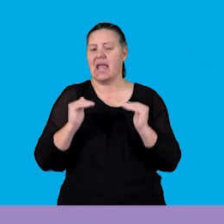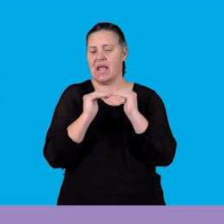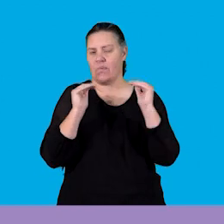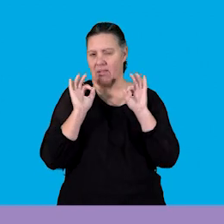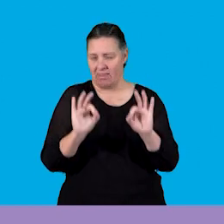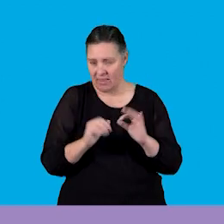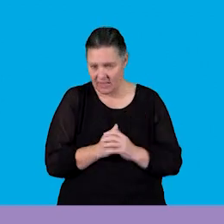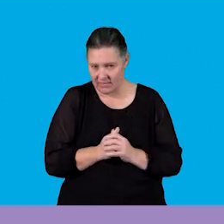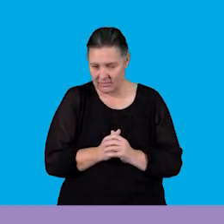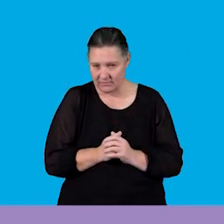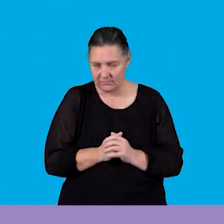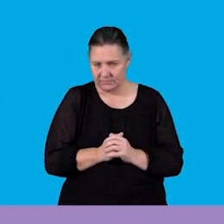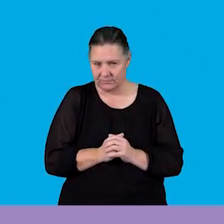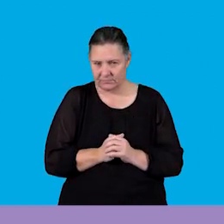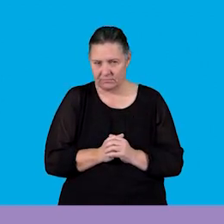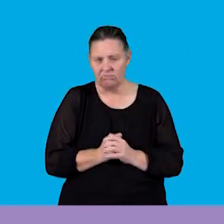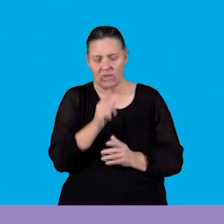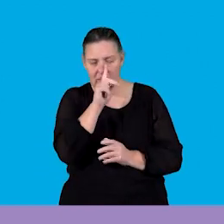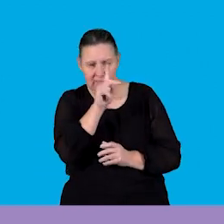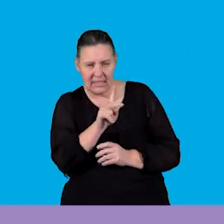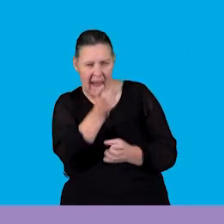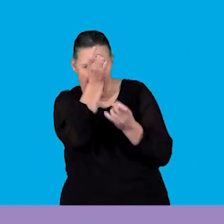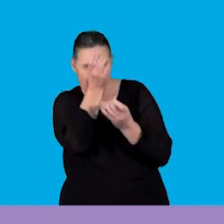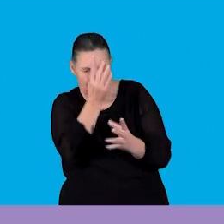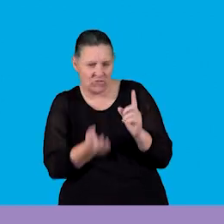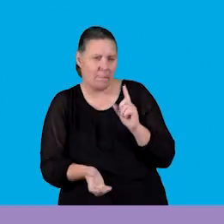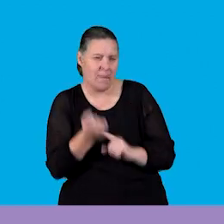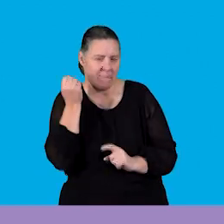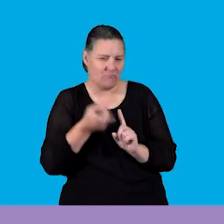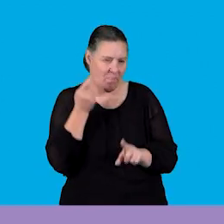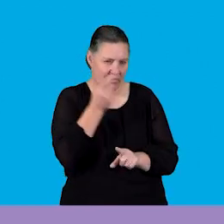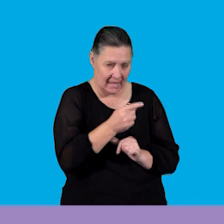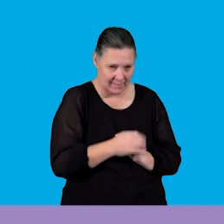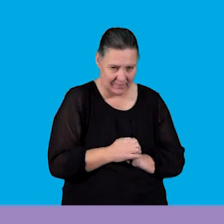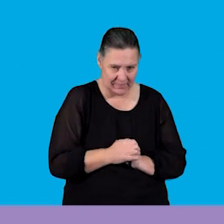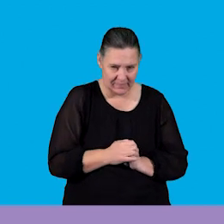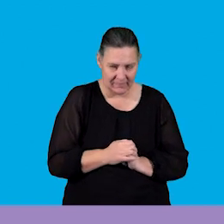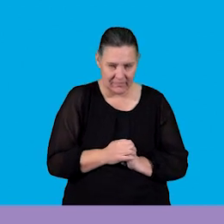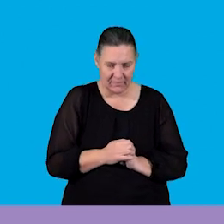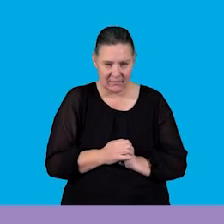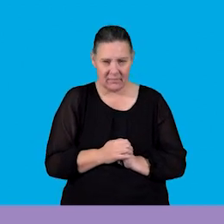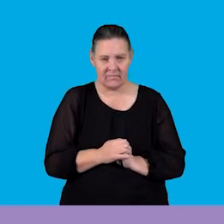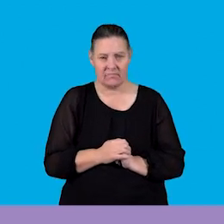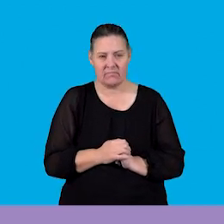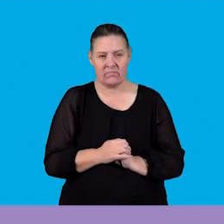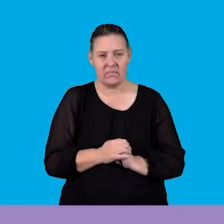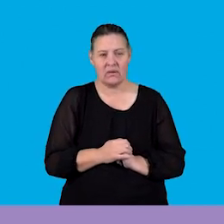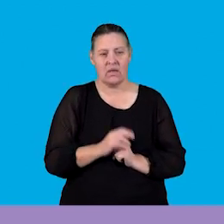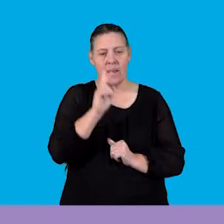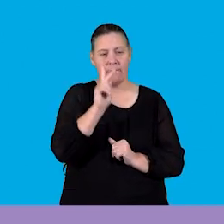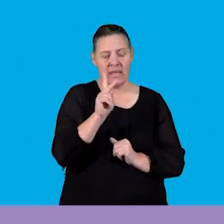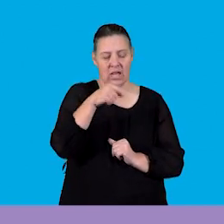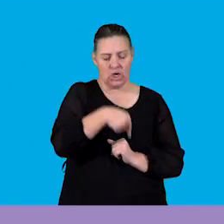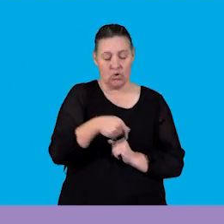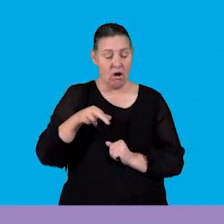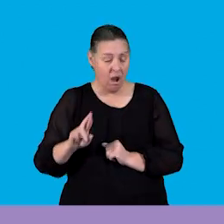triangle is, let's look at the following isosceles triangle and see what information we can gather with an isosceles triangle.